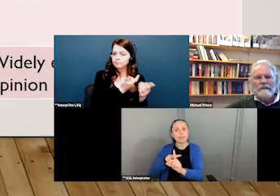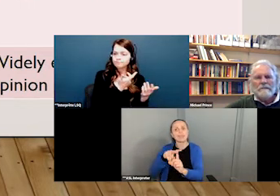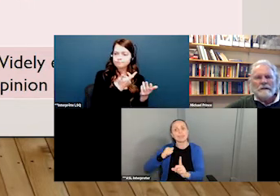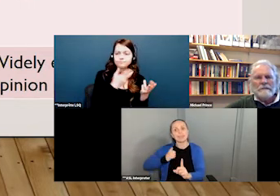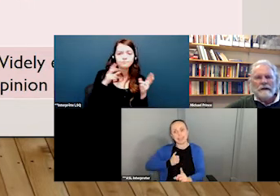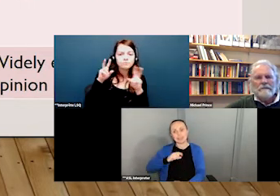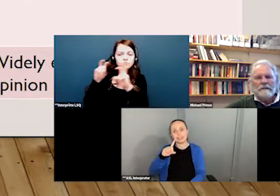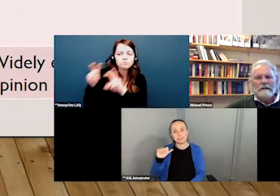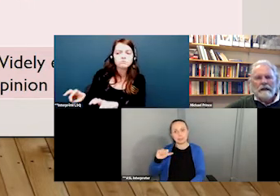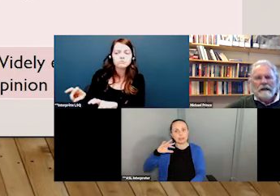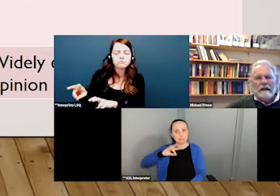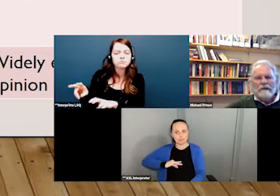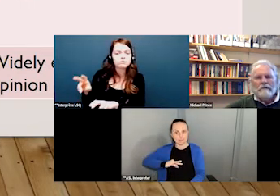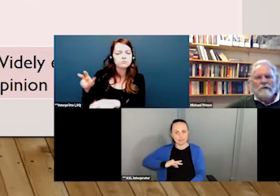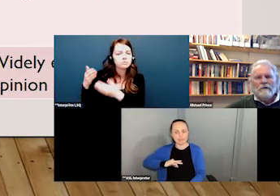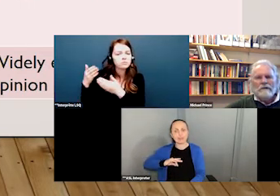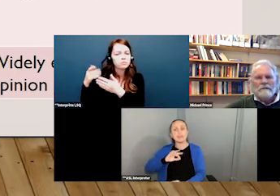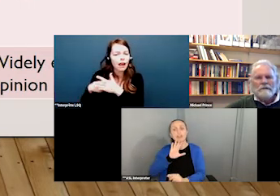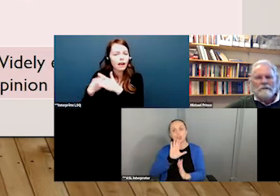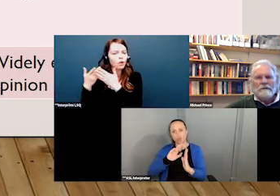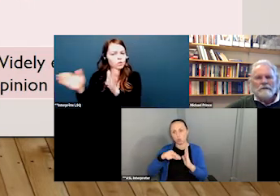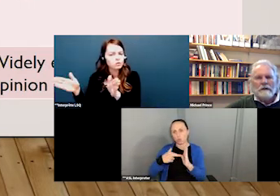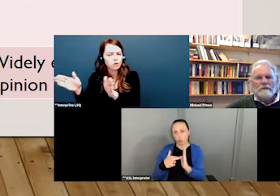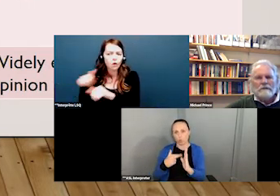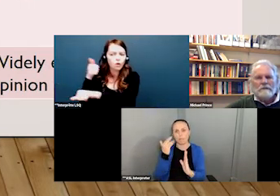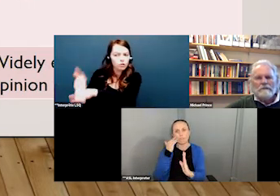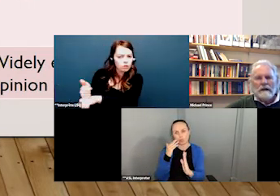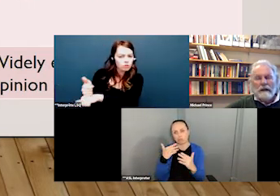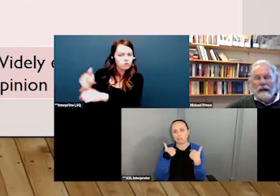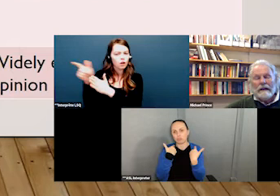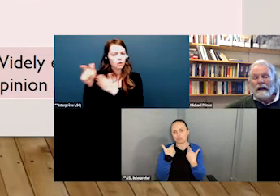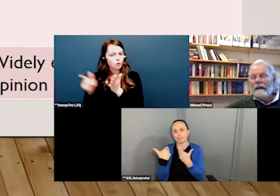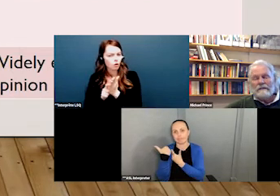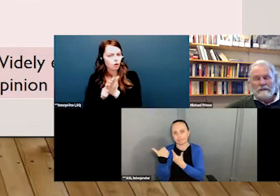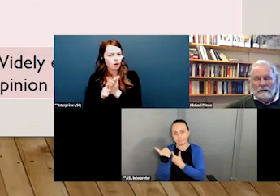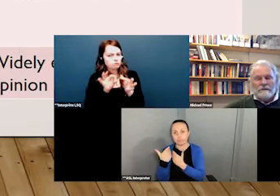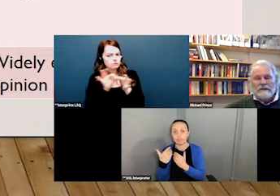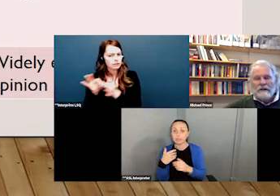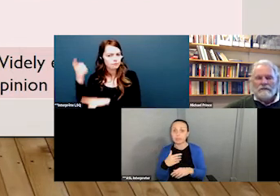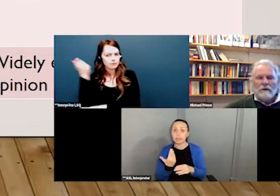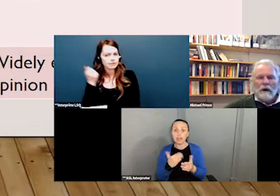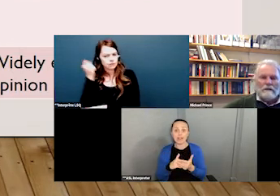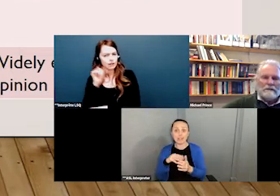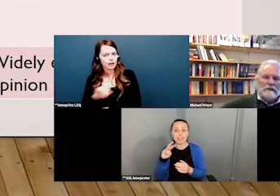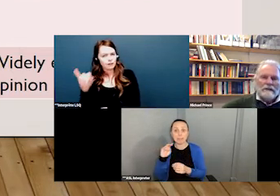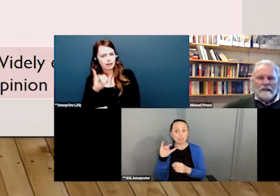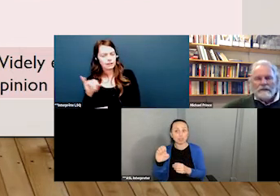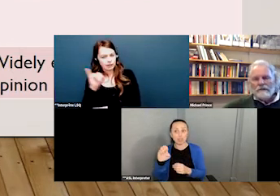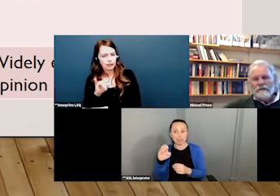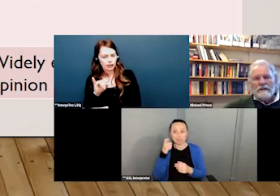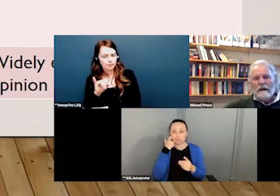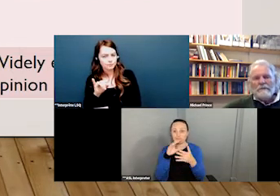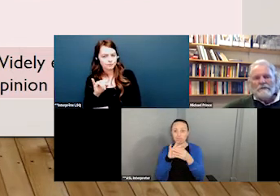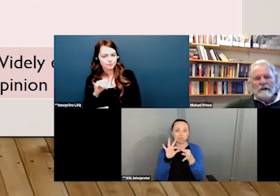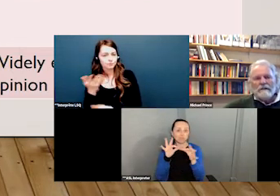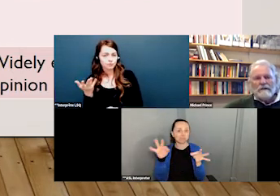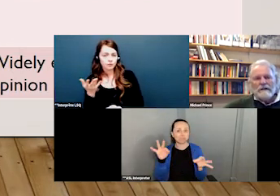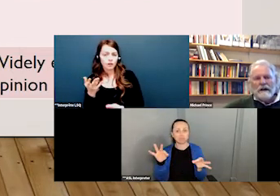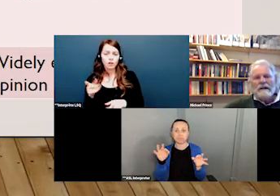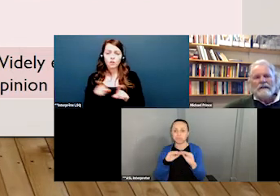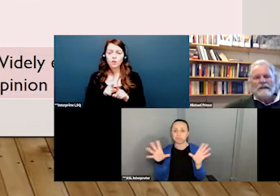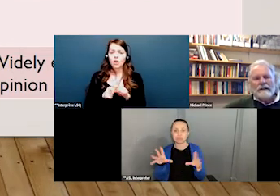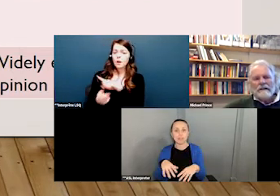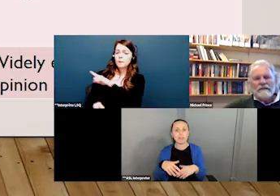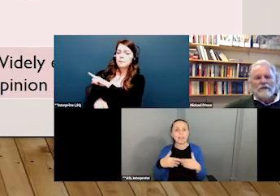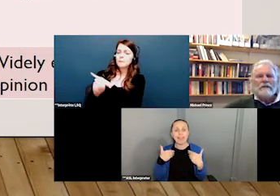Canada Disability Benefit in her role as the minister responsible. And again, as Michelle so well demonstrated, there's